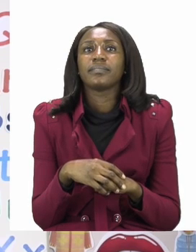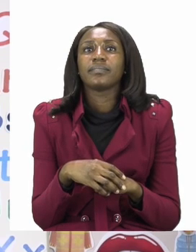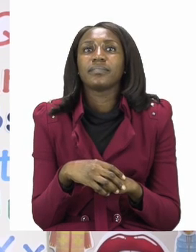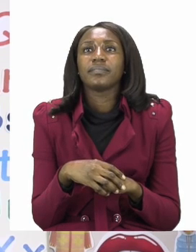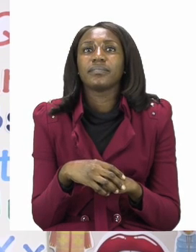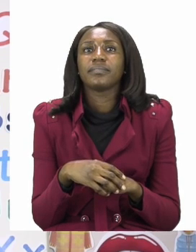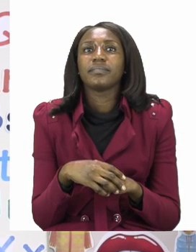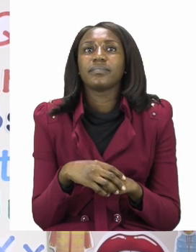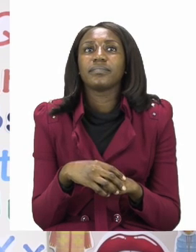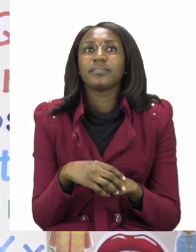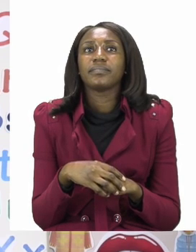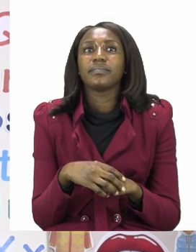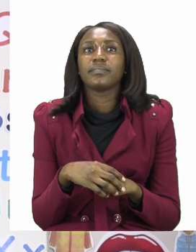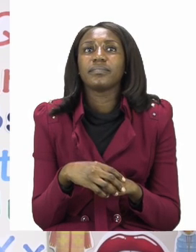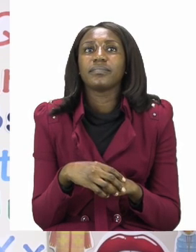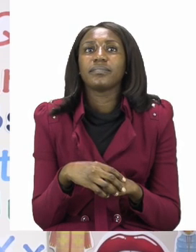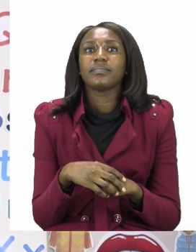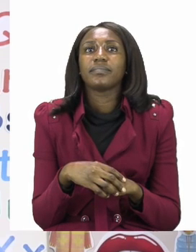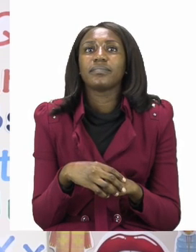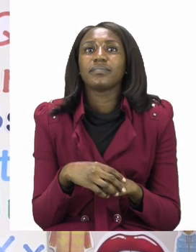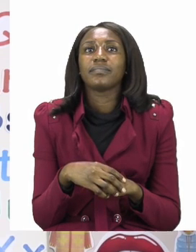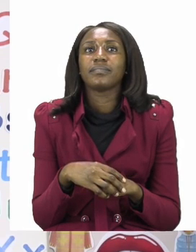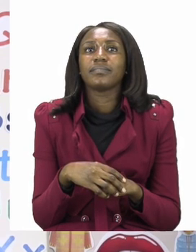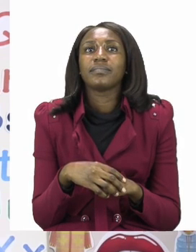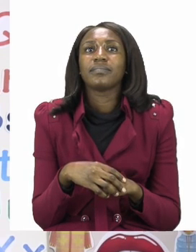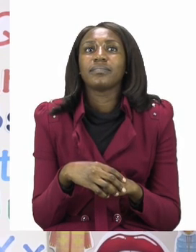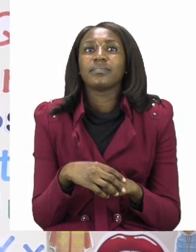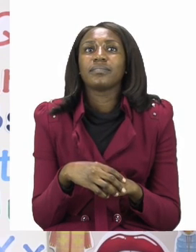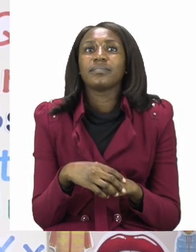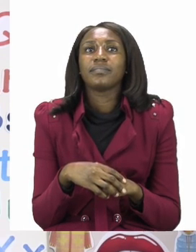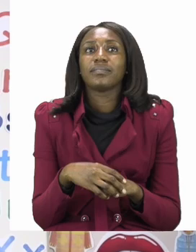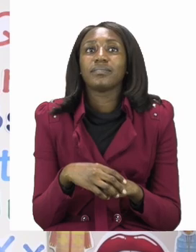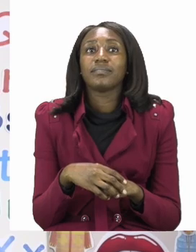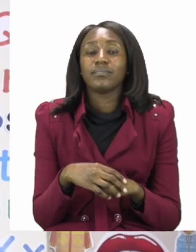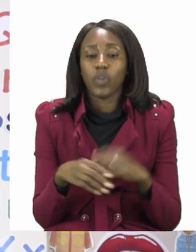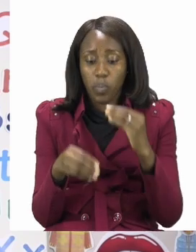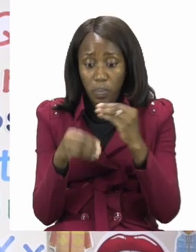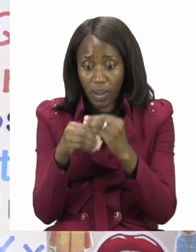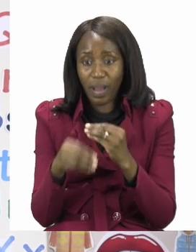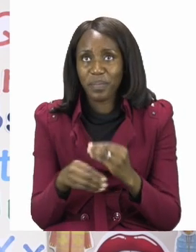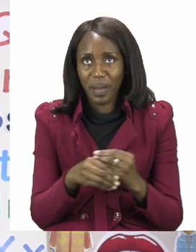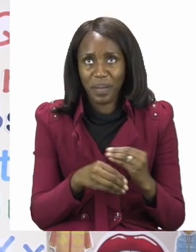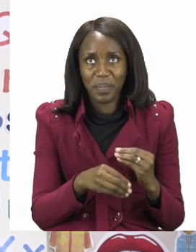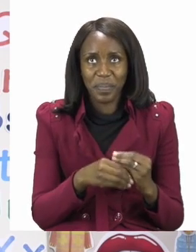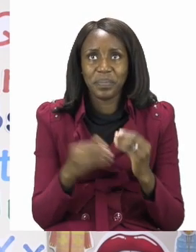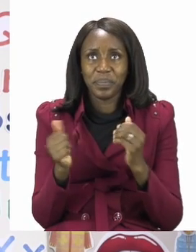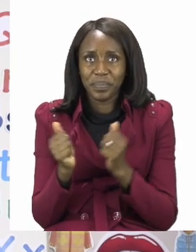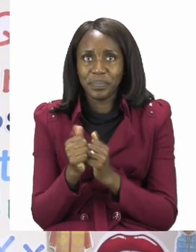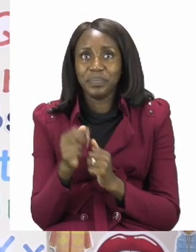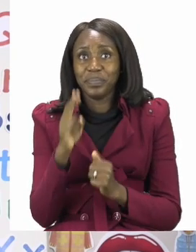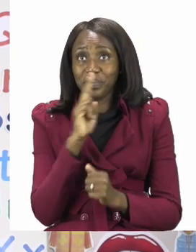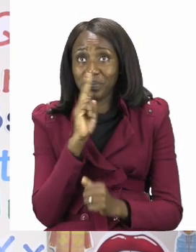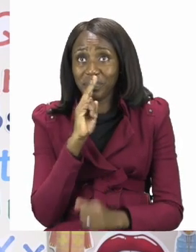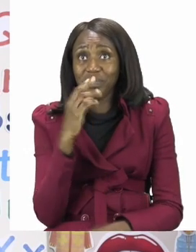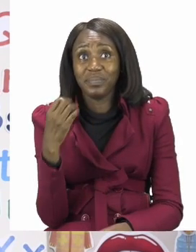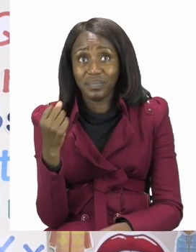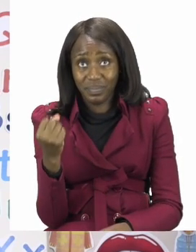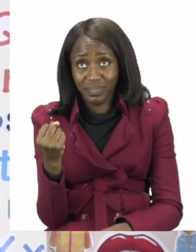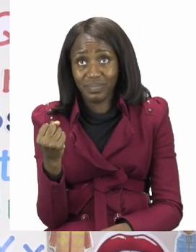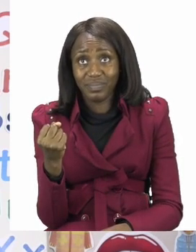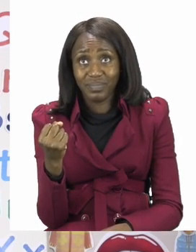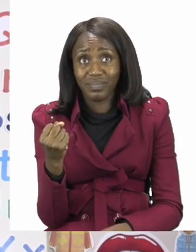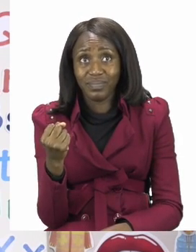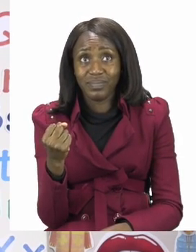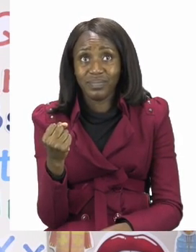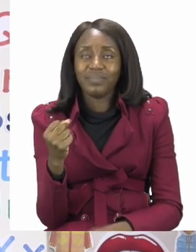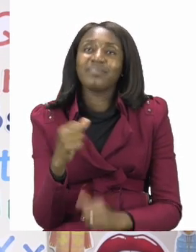plus 4. Then, after adding up all of our numbers, you are going to say